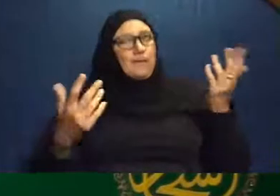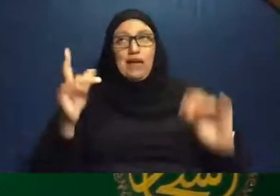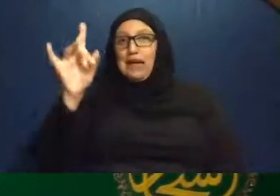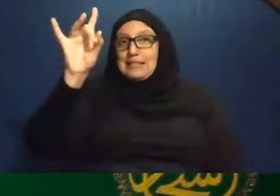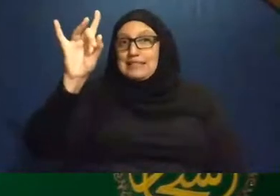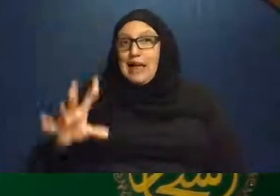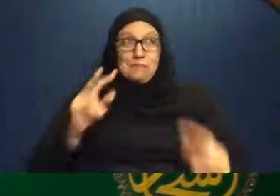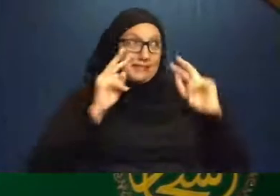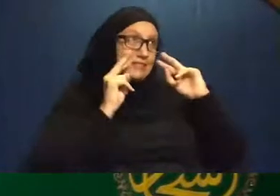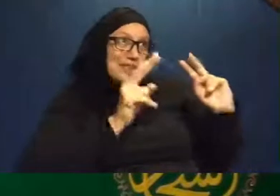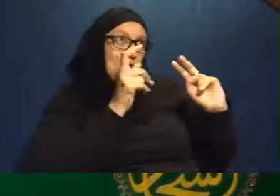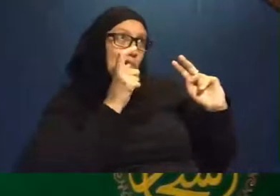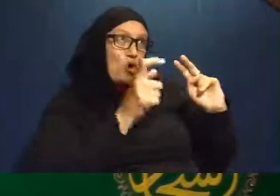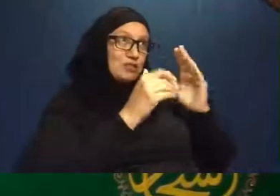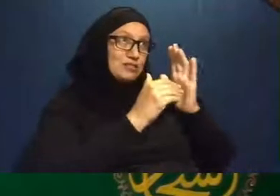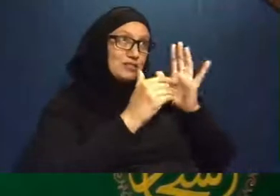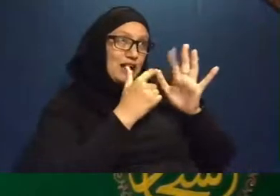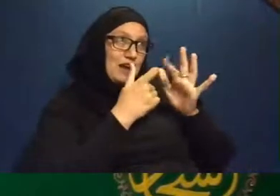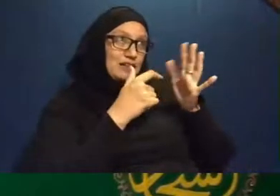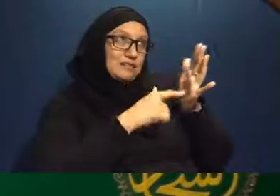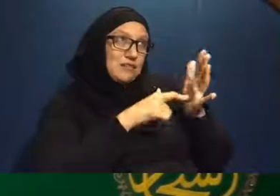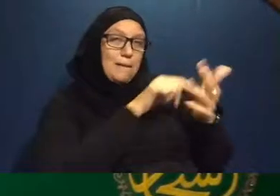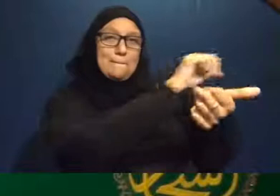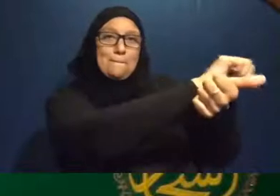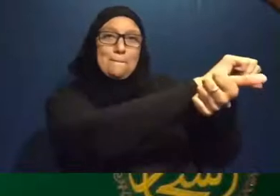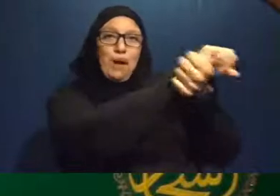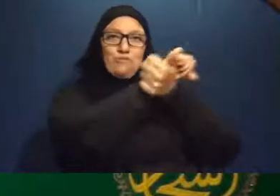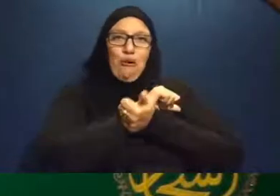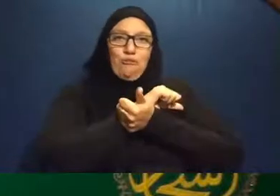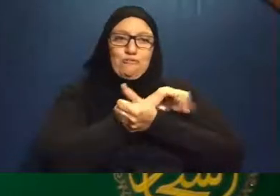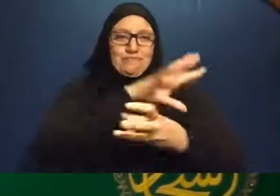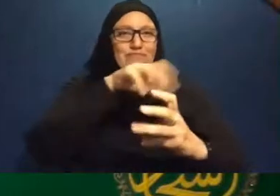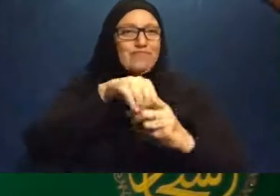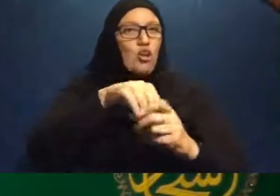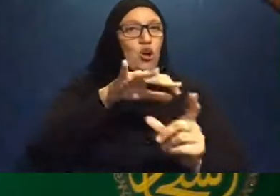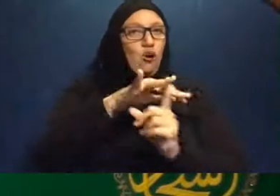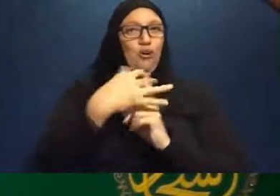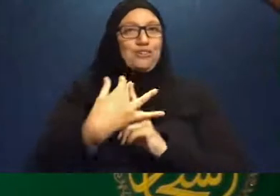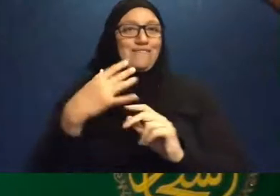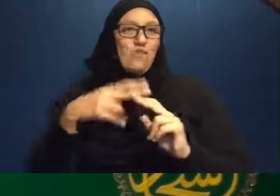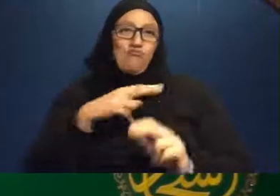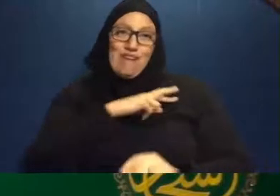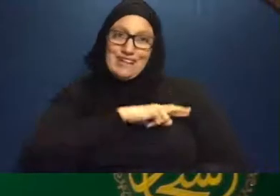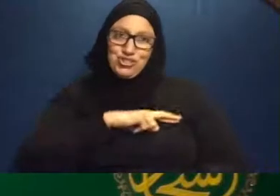has borrowed this term, brought it to a religious context, to say to us that